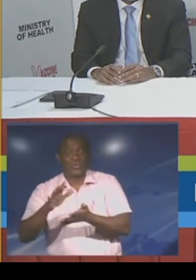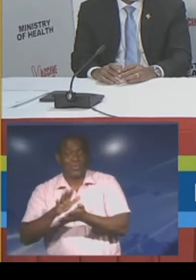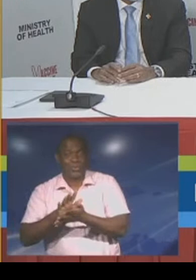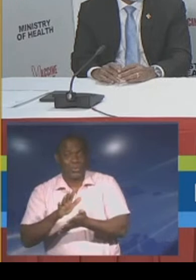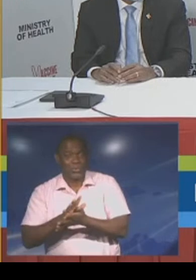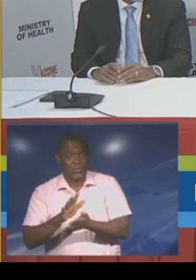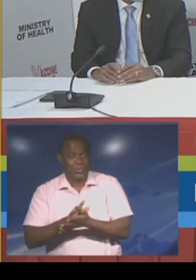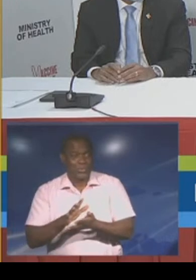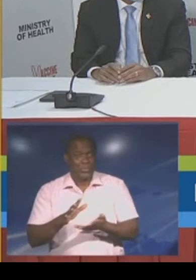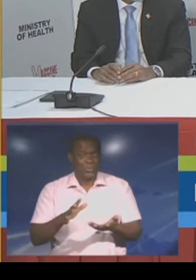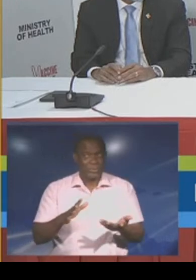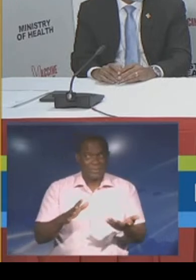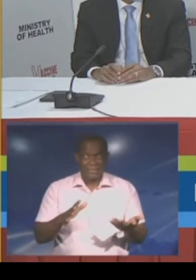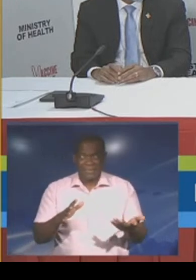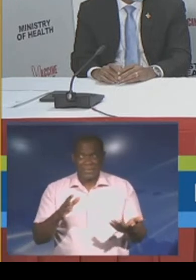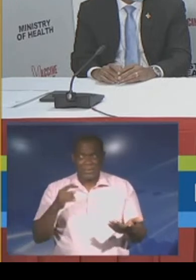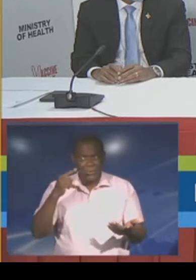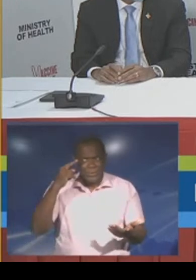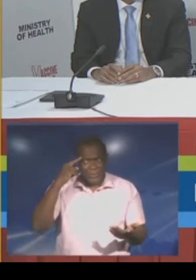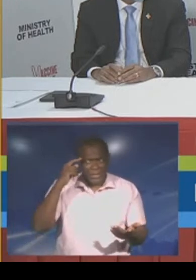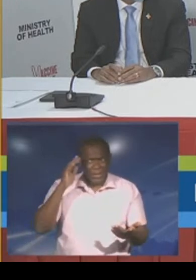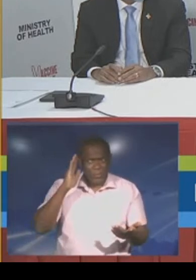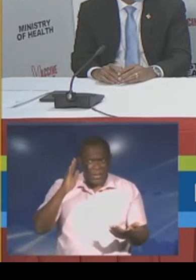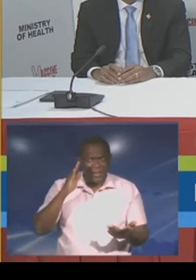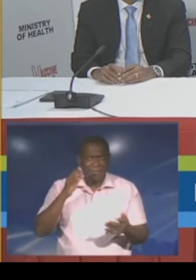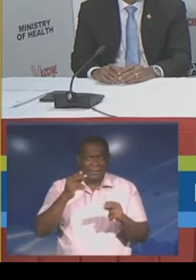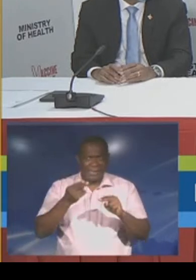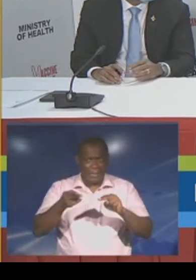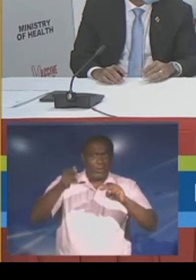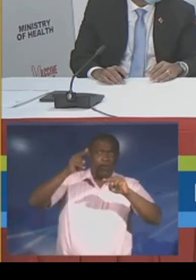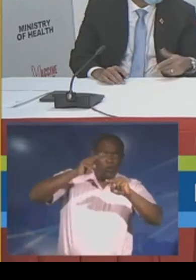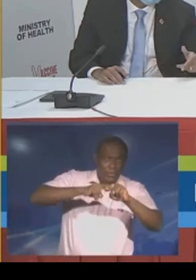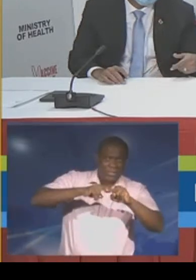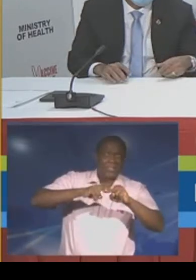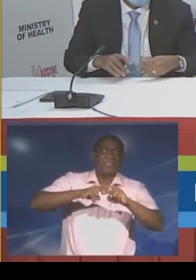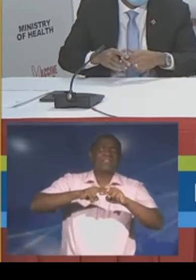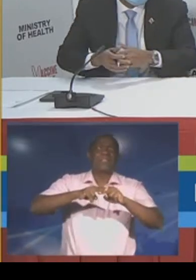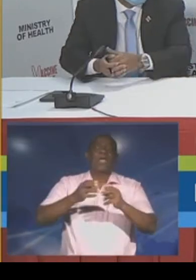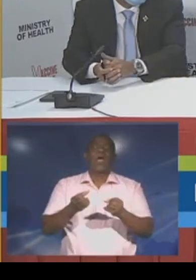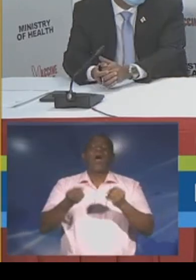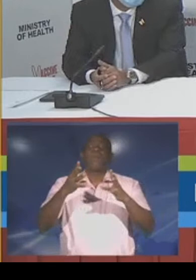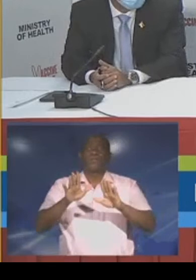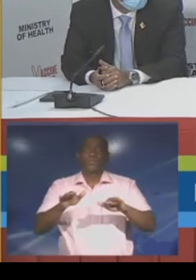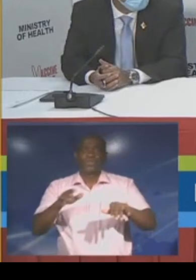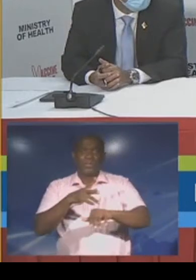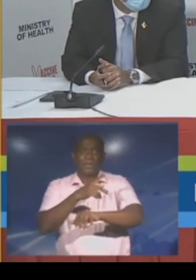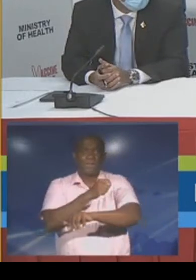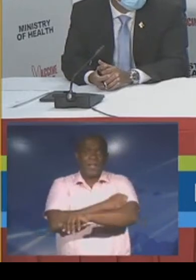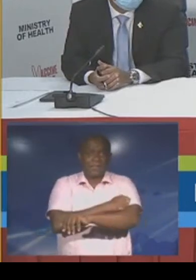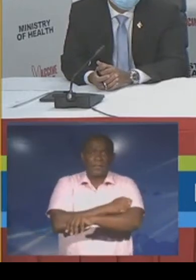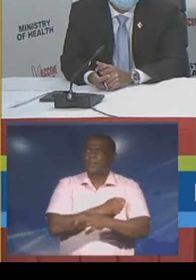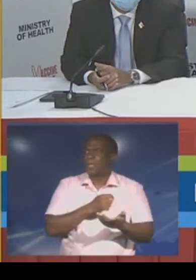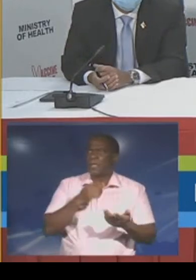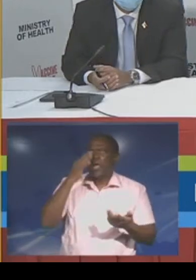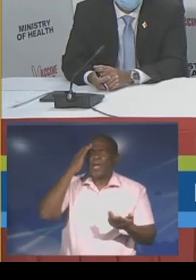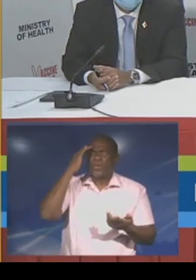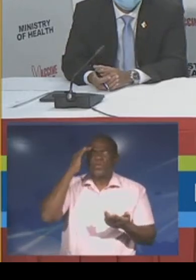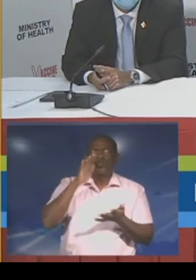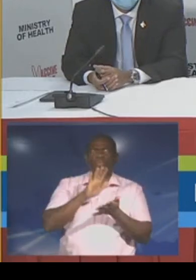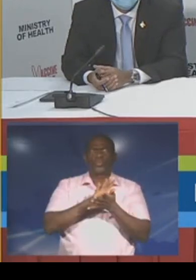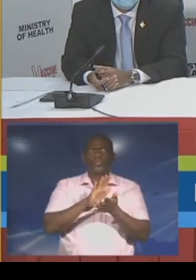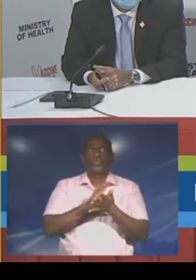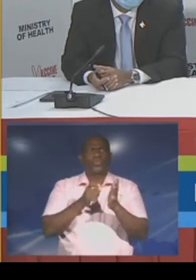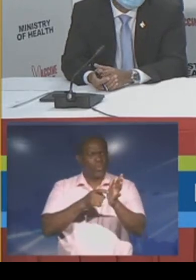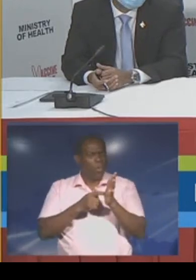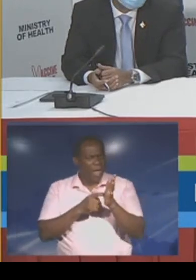increasing to pre-COVID levels? There's a set of vaccinations that you have to get to enter the school system. Is this going back up? I know we had